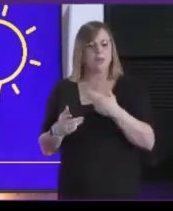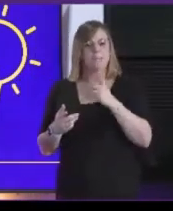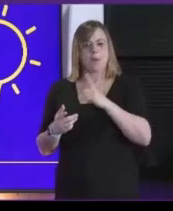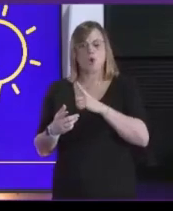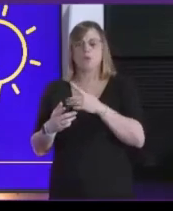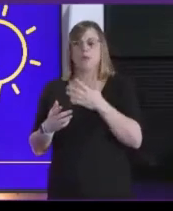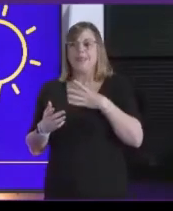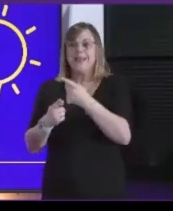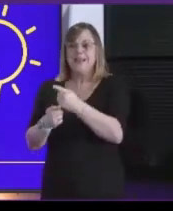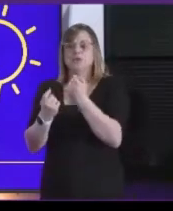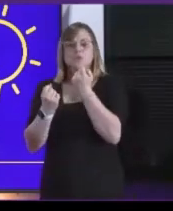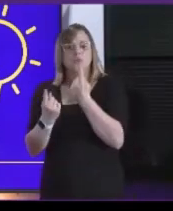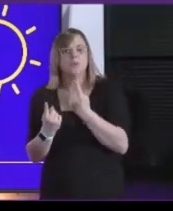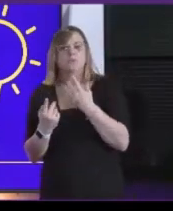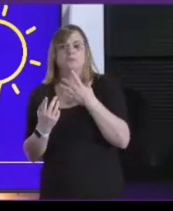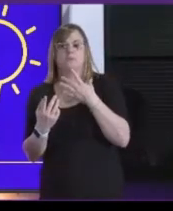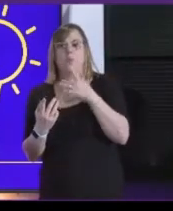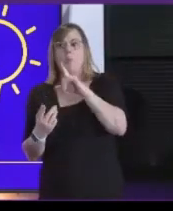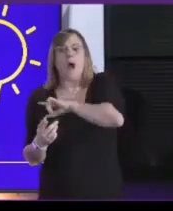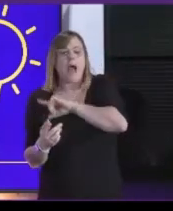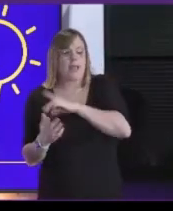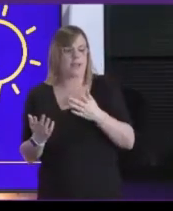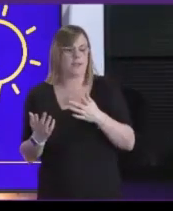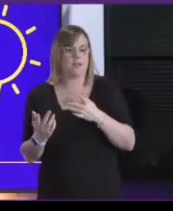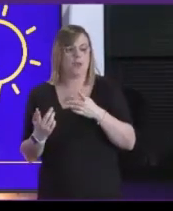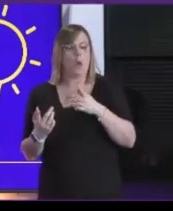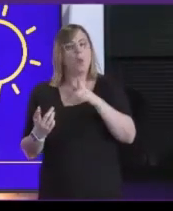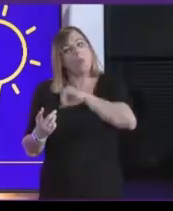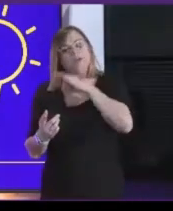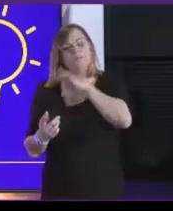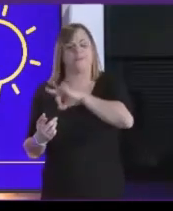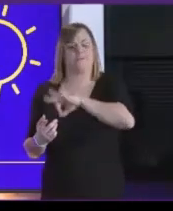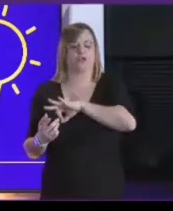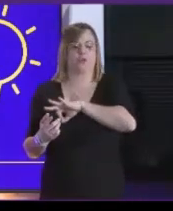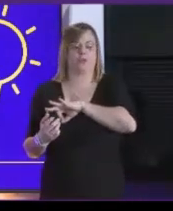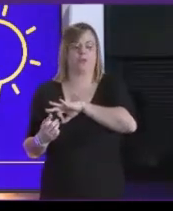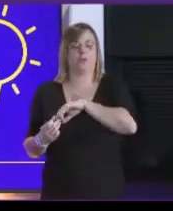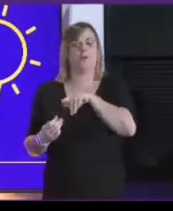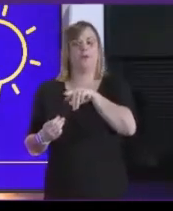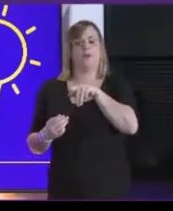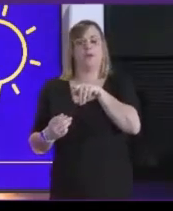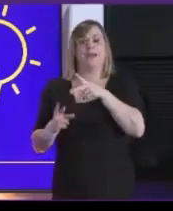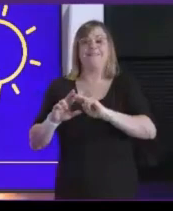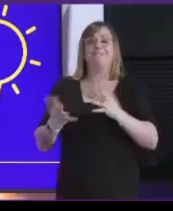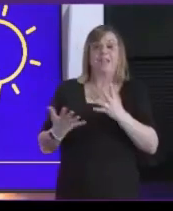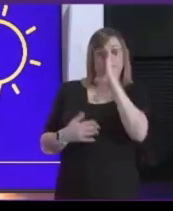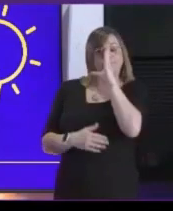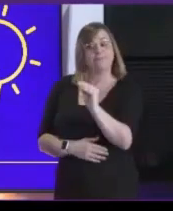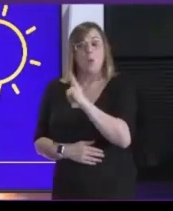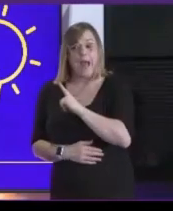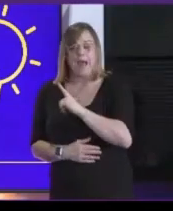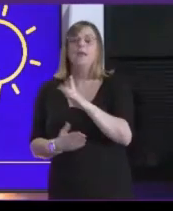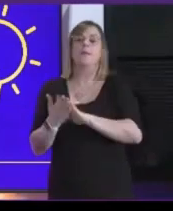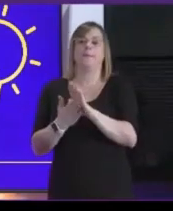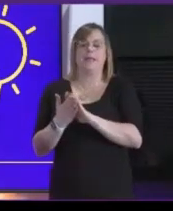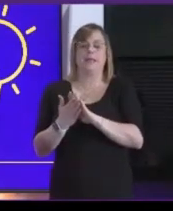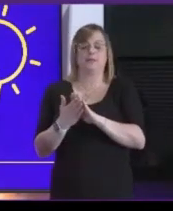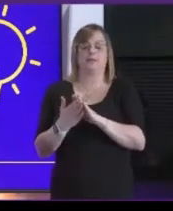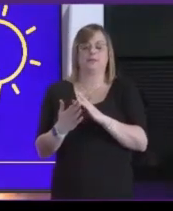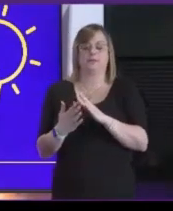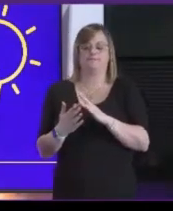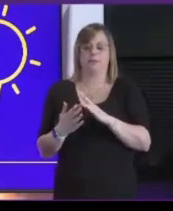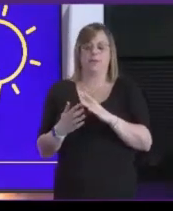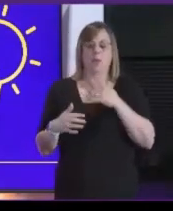by this, it's not actually going to be very effective. But I think the combination, because I think,